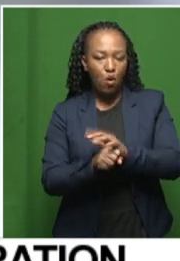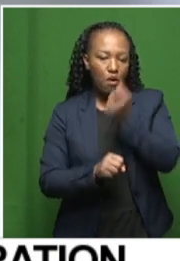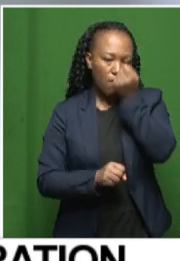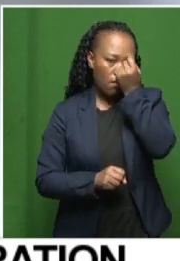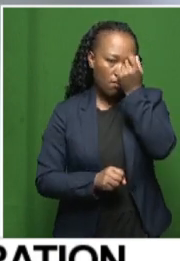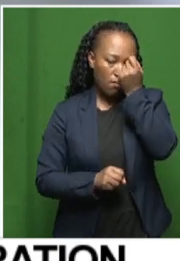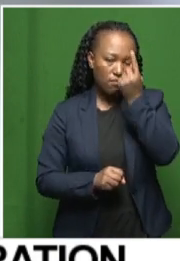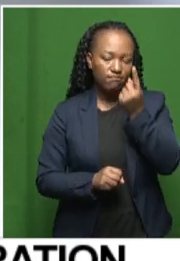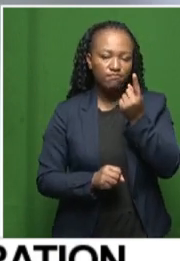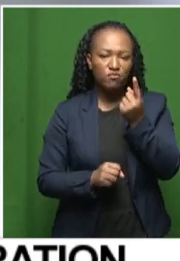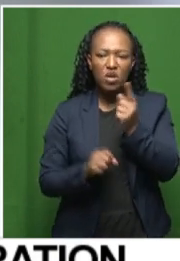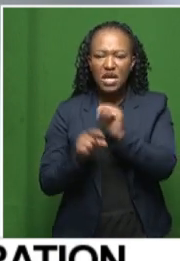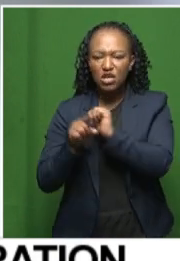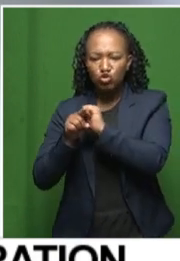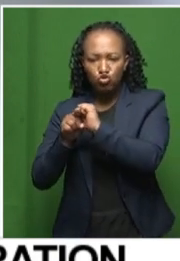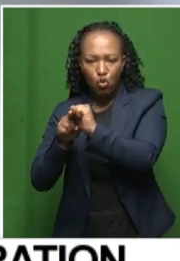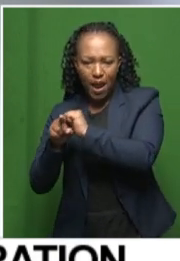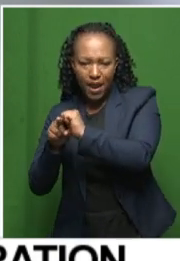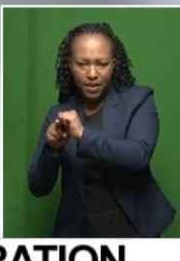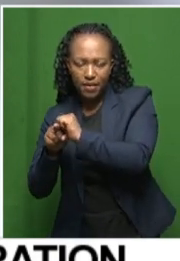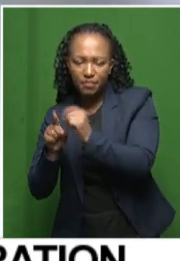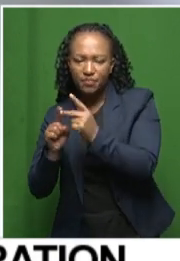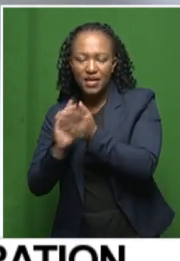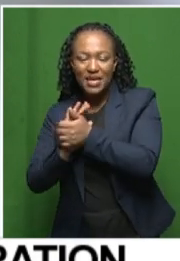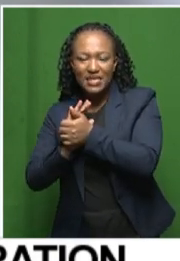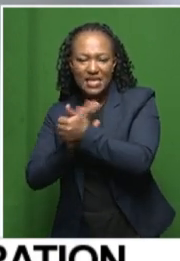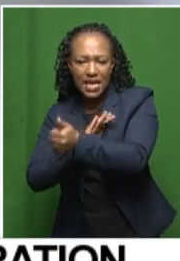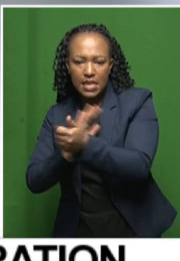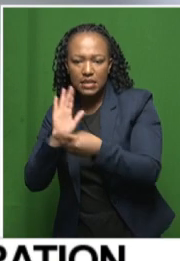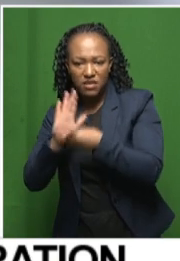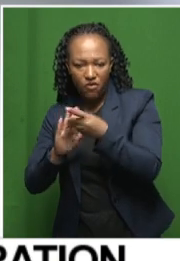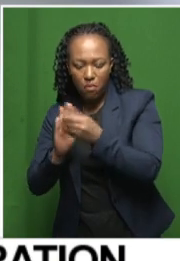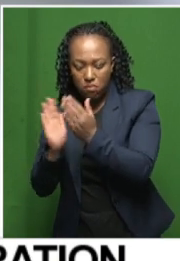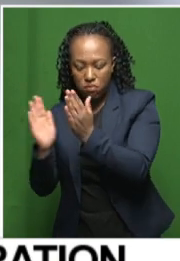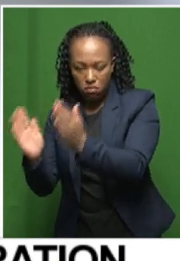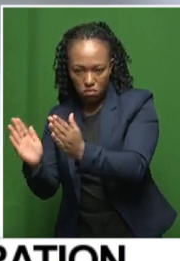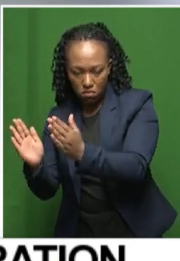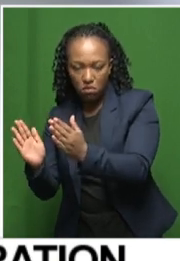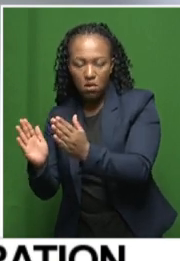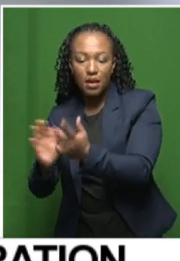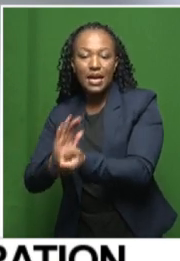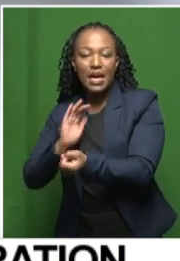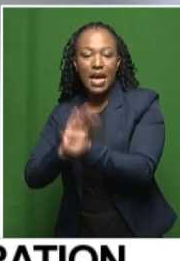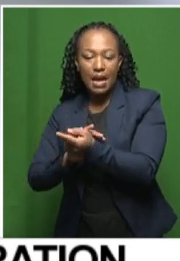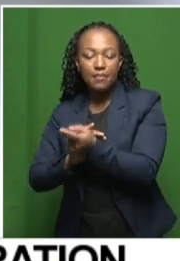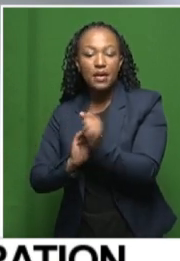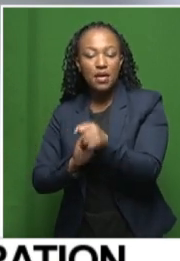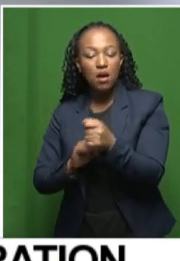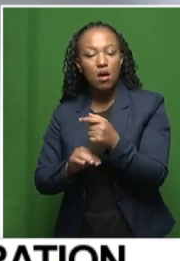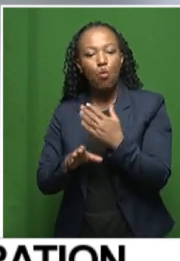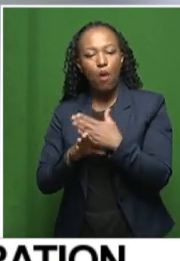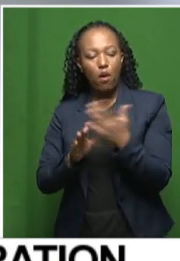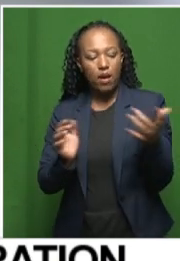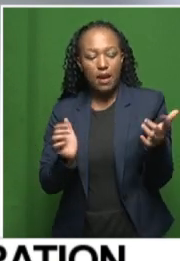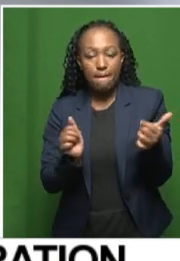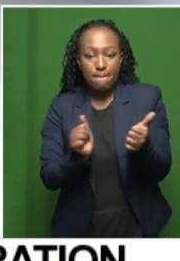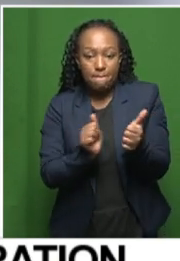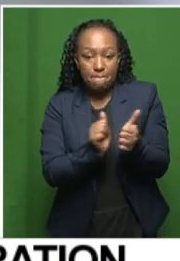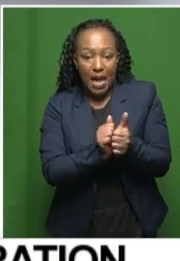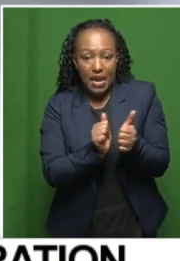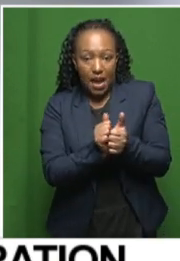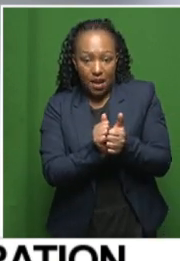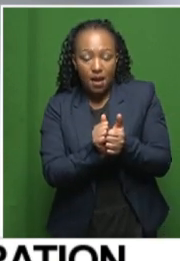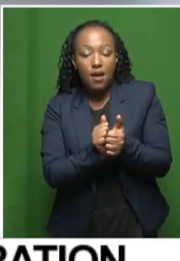of training and skills development that is required, but this can only happen if there's a partnership and an